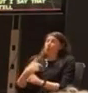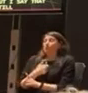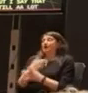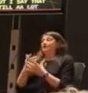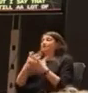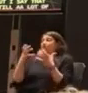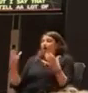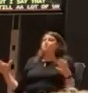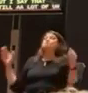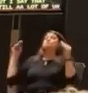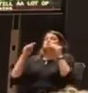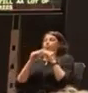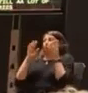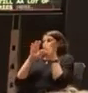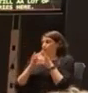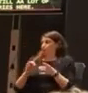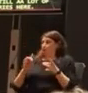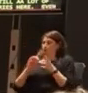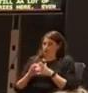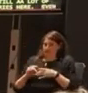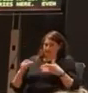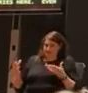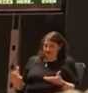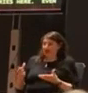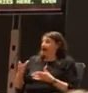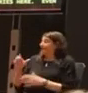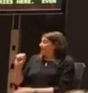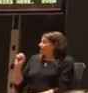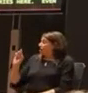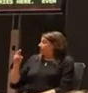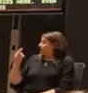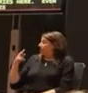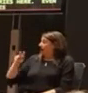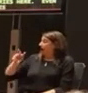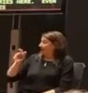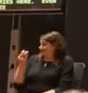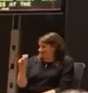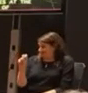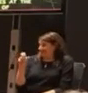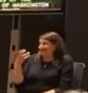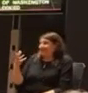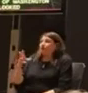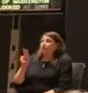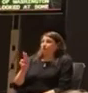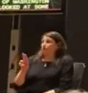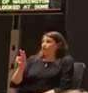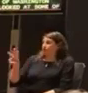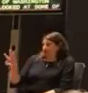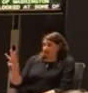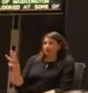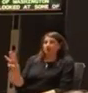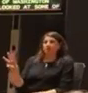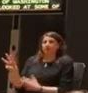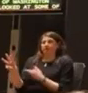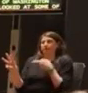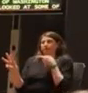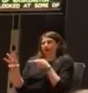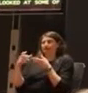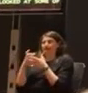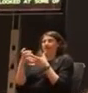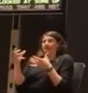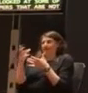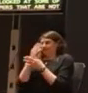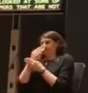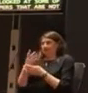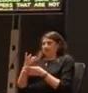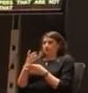the archives at the University of Washington Library, I looked at some of the newspapers that are not digitized that was run in